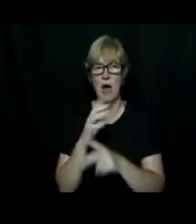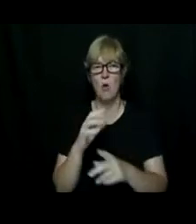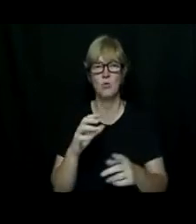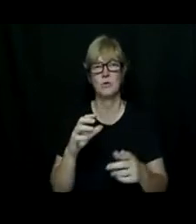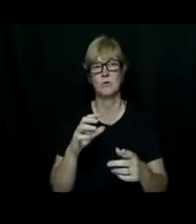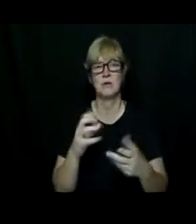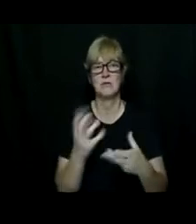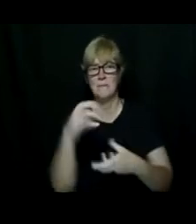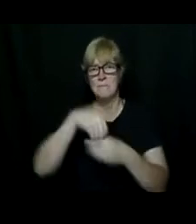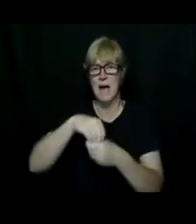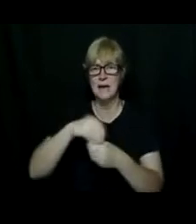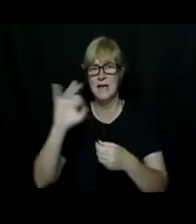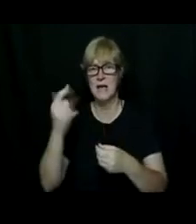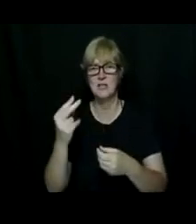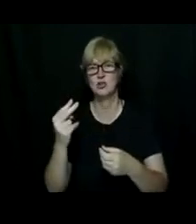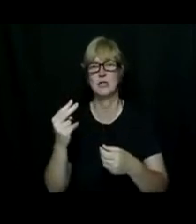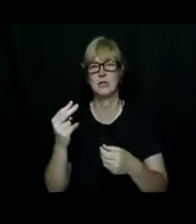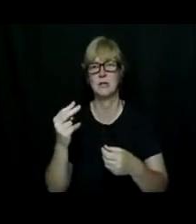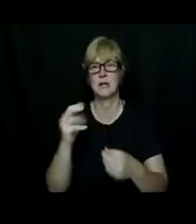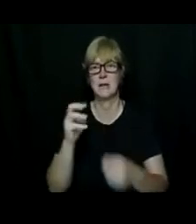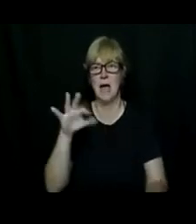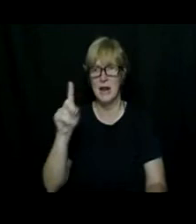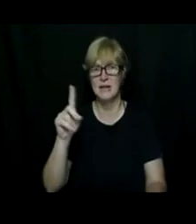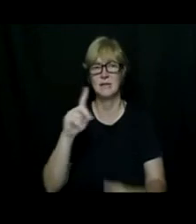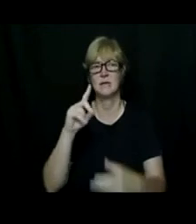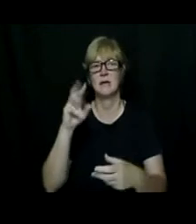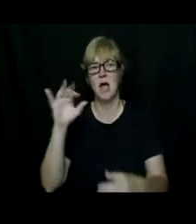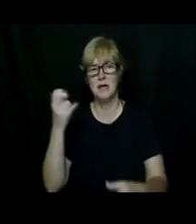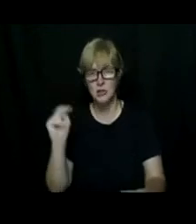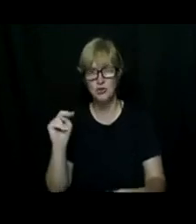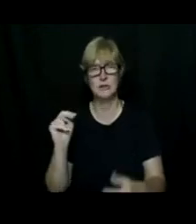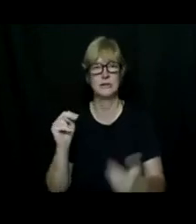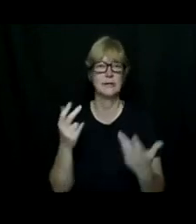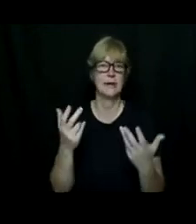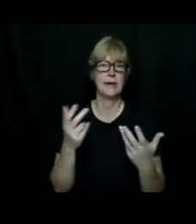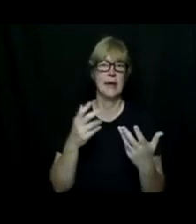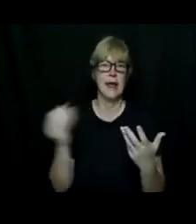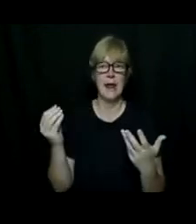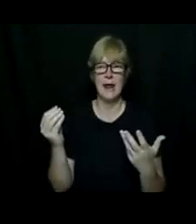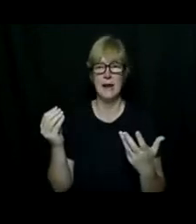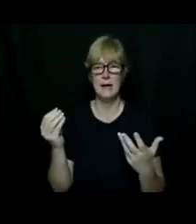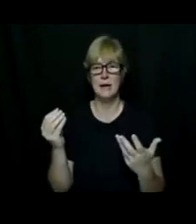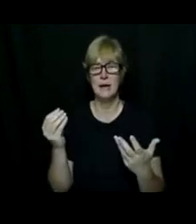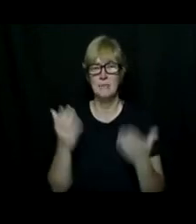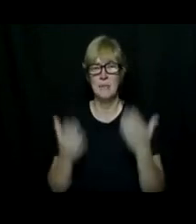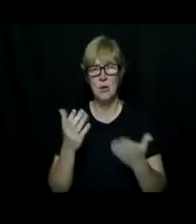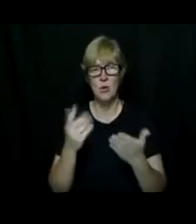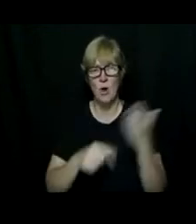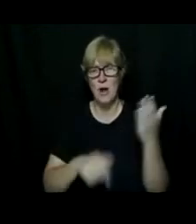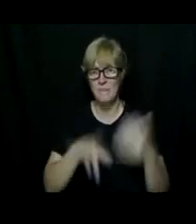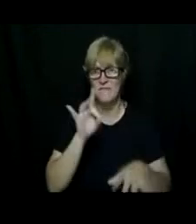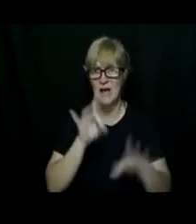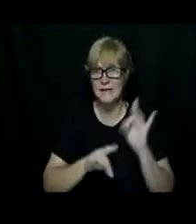findings, but even the explanations that I kind of come up maybe don't really fit to the